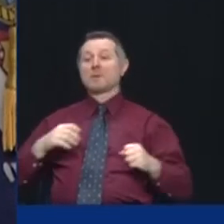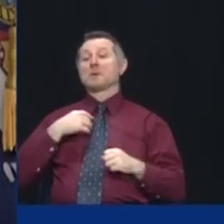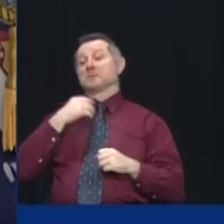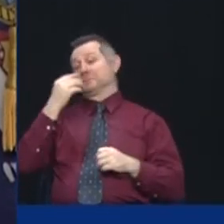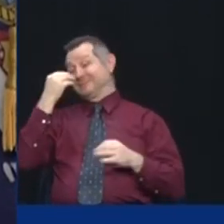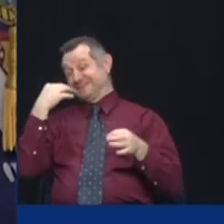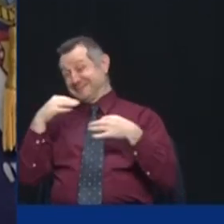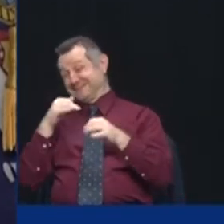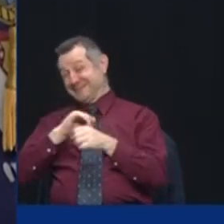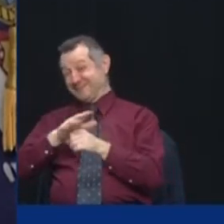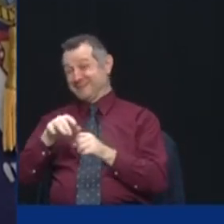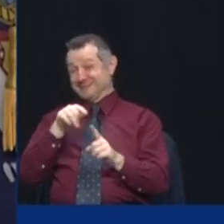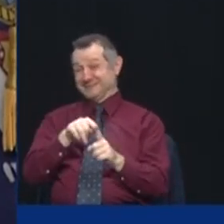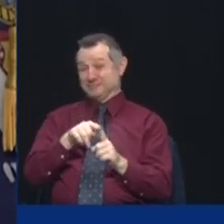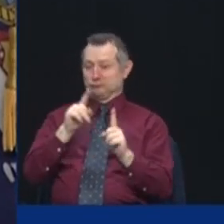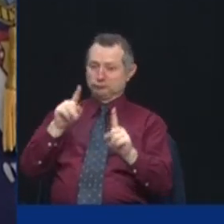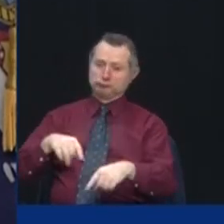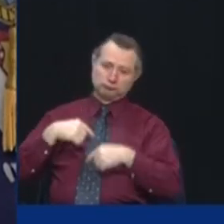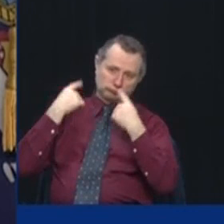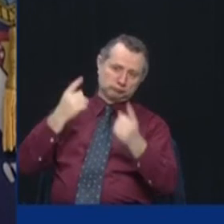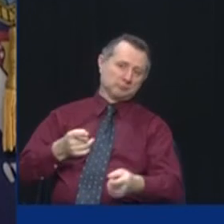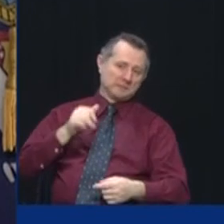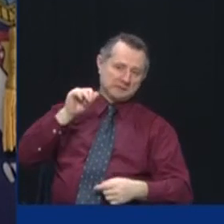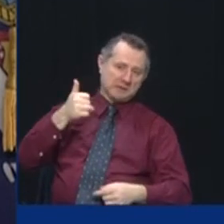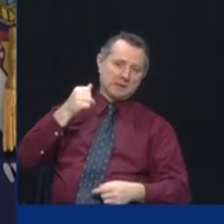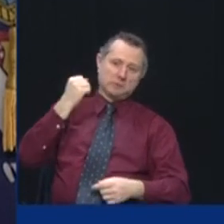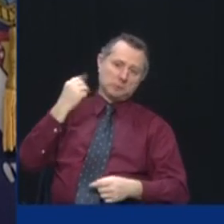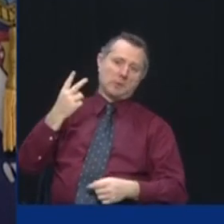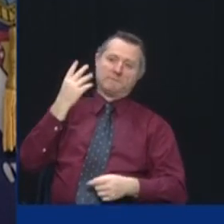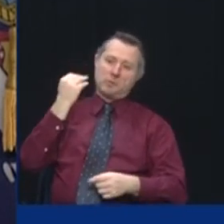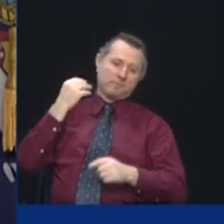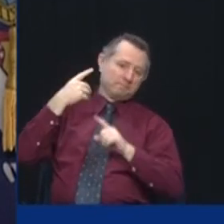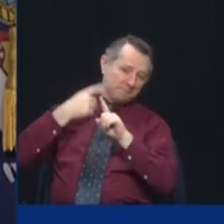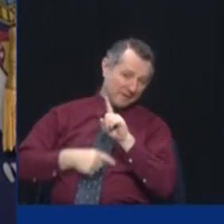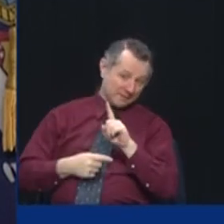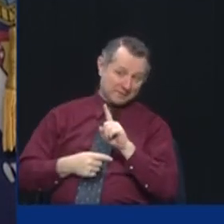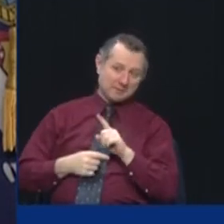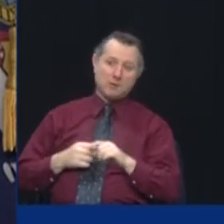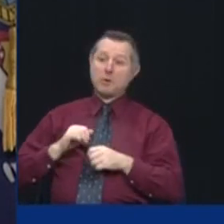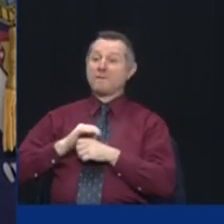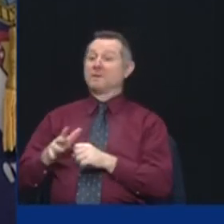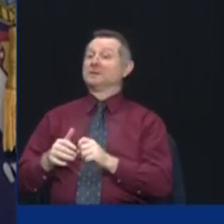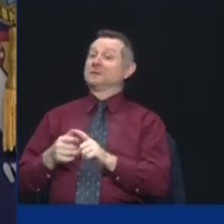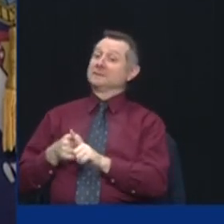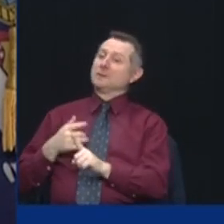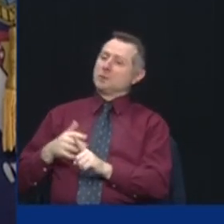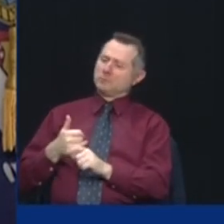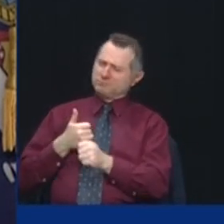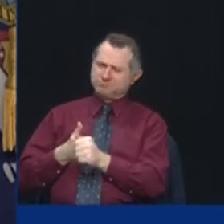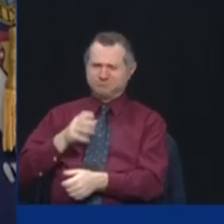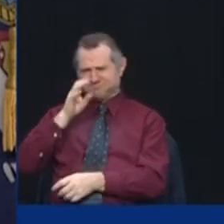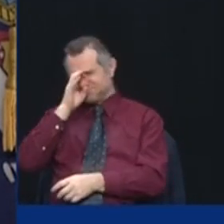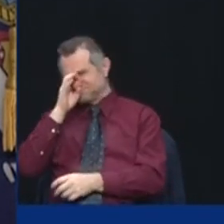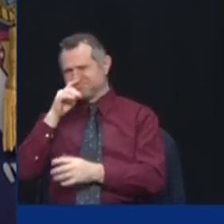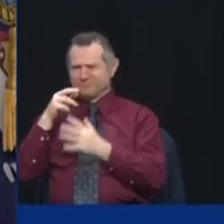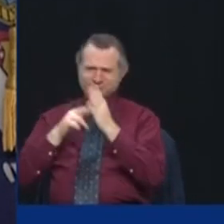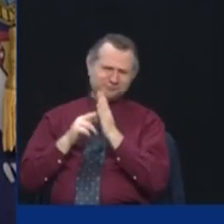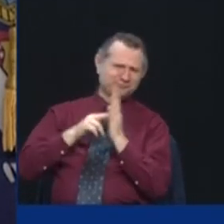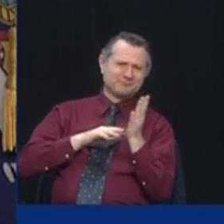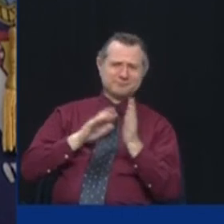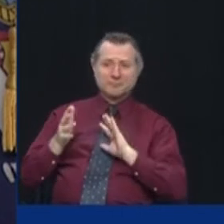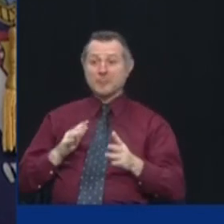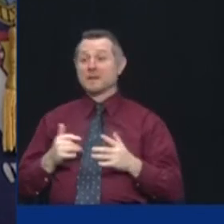COVID for many months. We had COVID restrictions. I think what we're doing now are